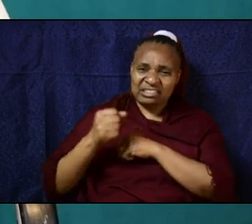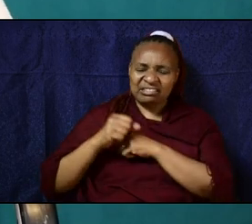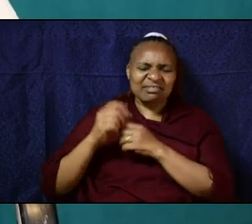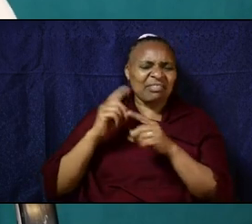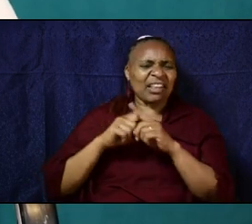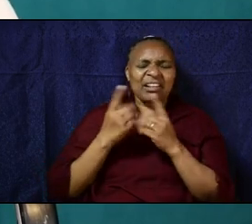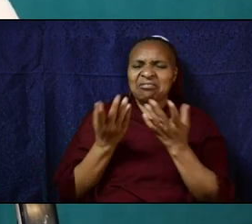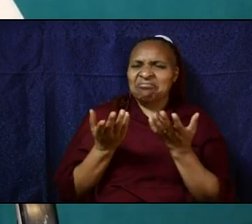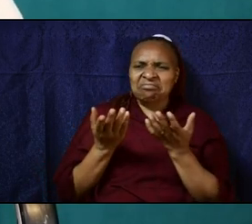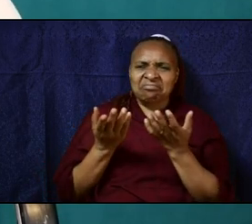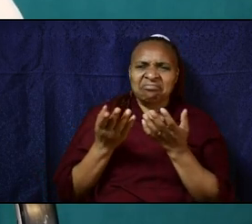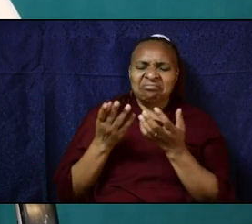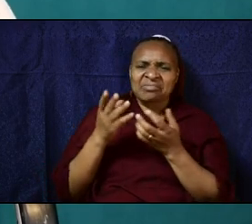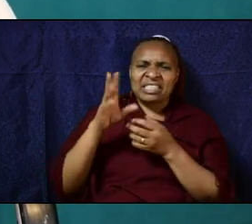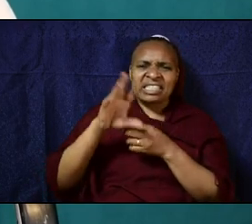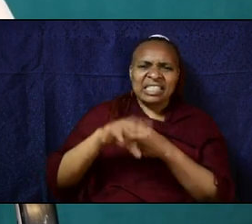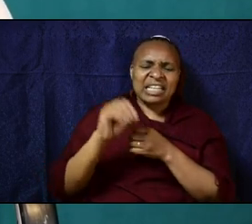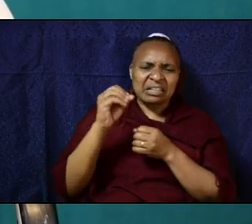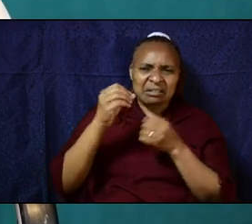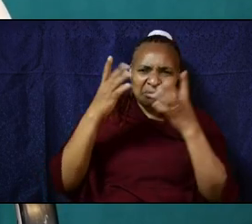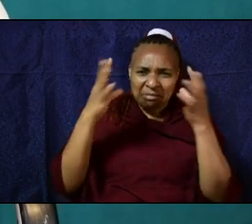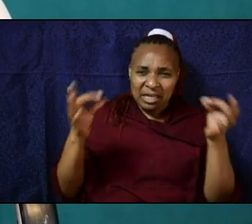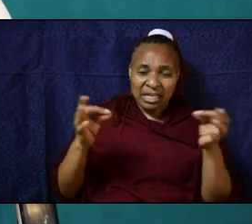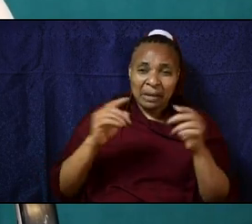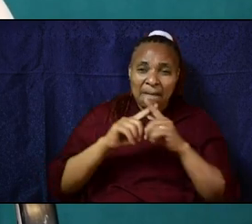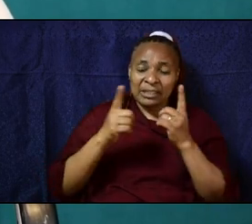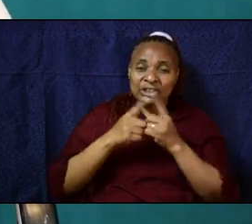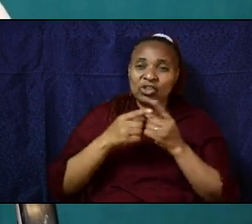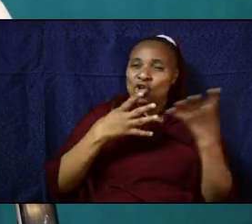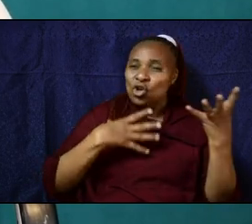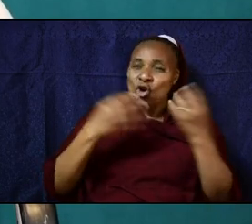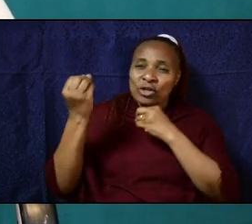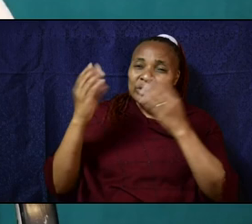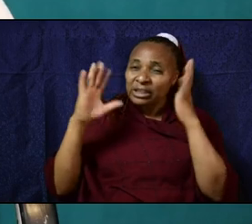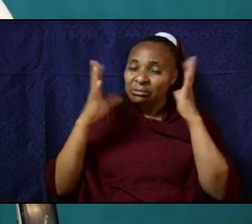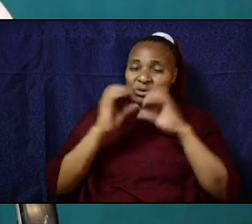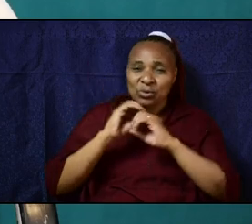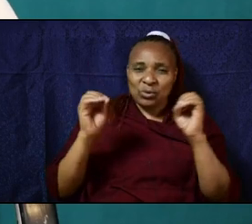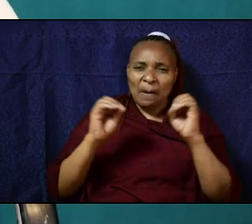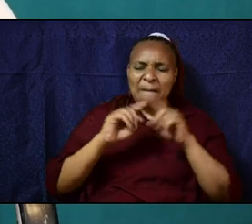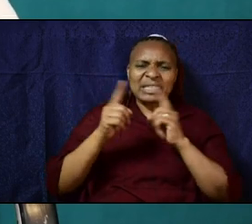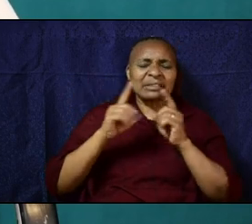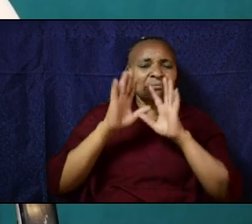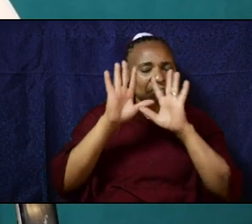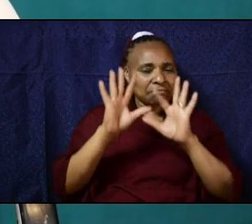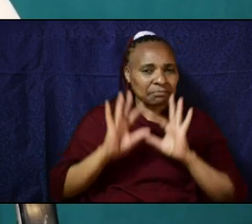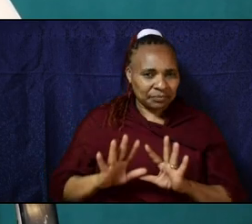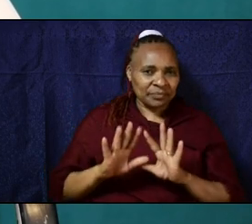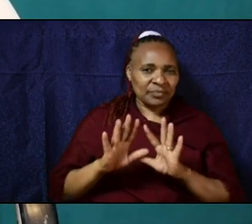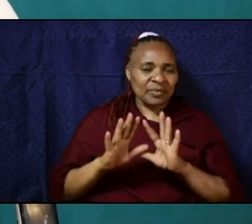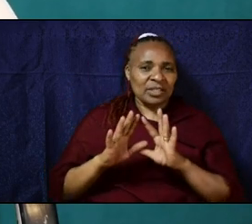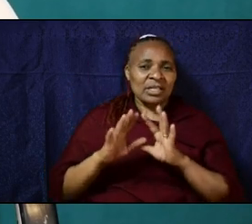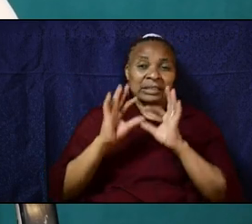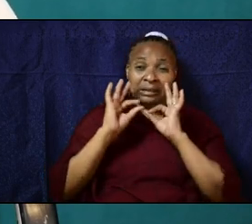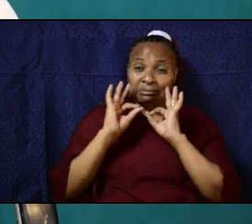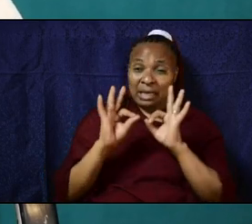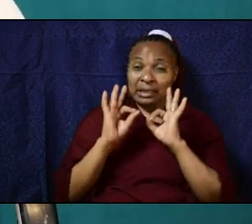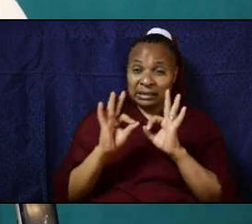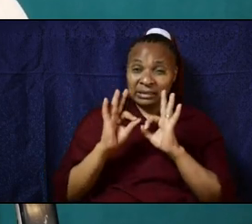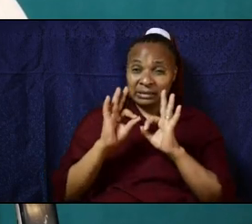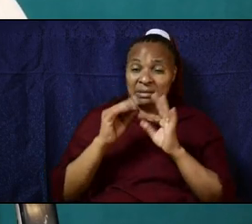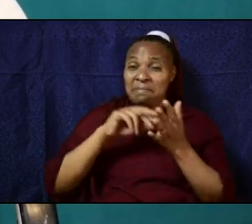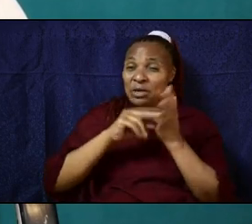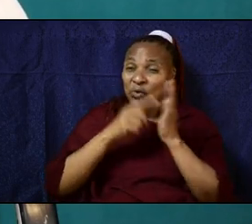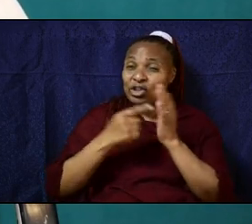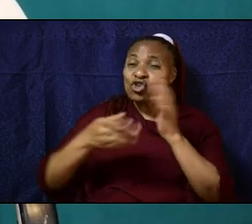then it's technically a marriage, but not going through the ceremony. It's super important because here, this verse tells us that God